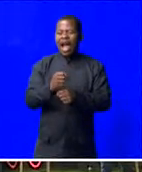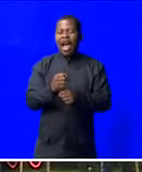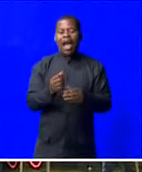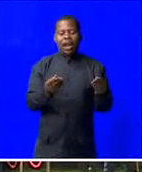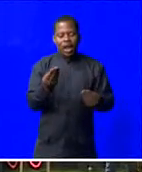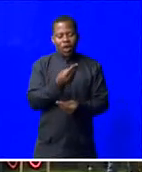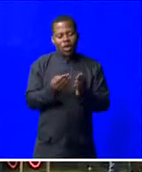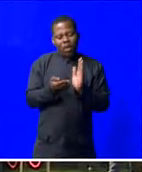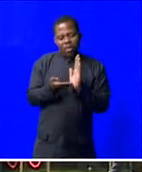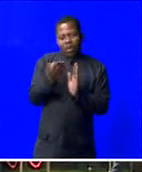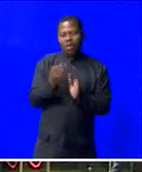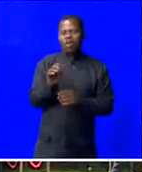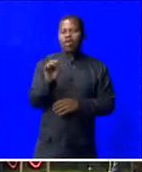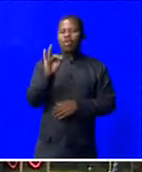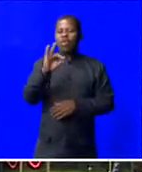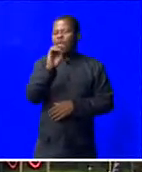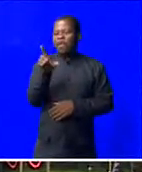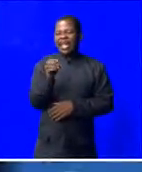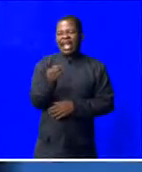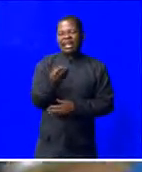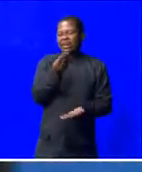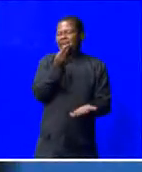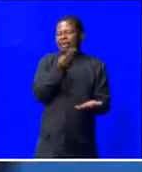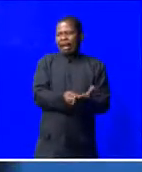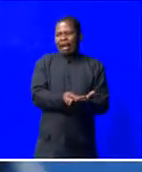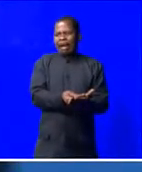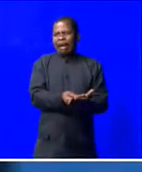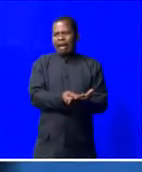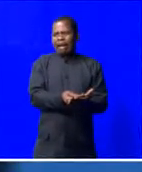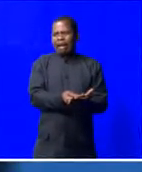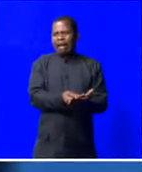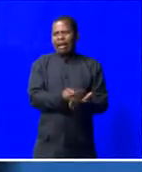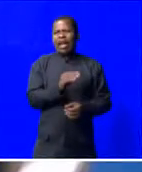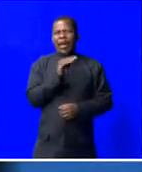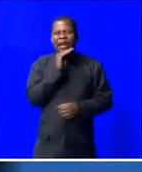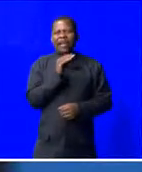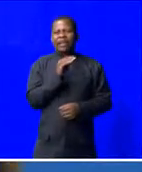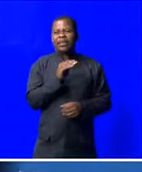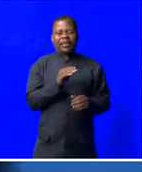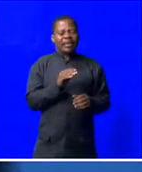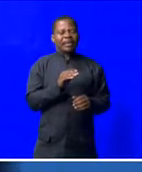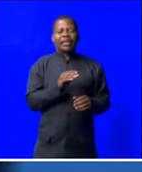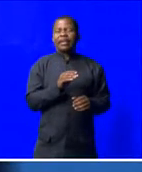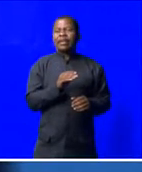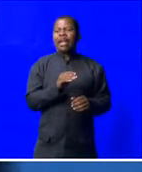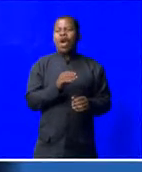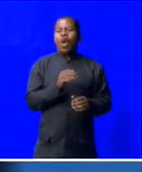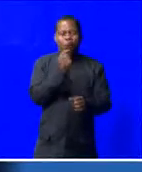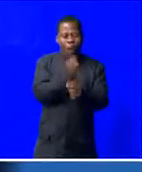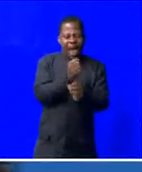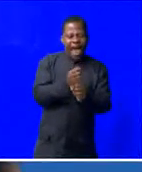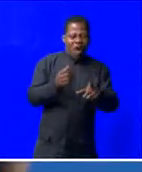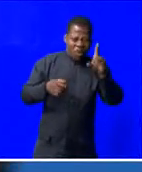growth. Ncane kakhulu. Sesikhanze ukuthi vele singena kumhlupheko msebenti yehla.